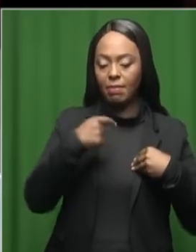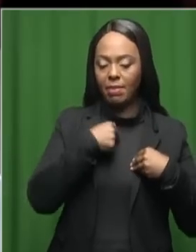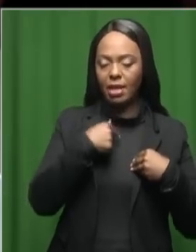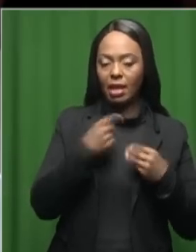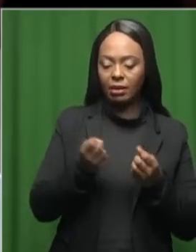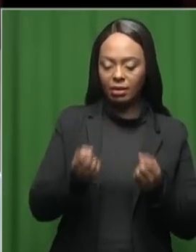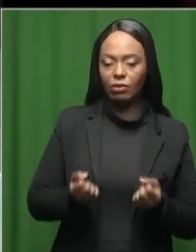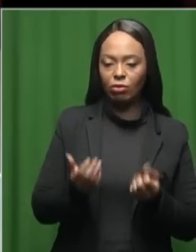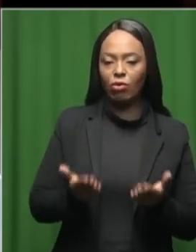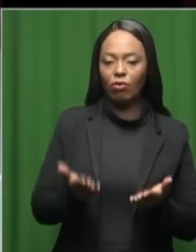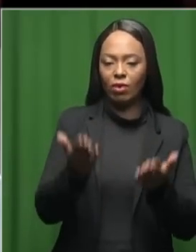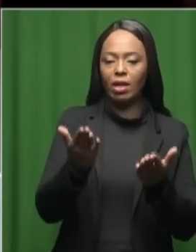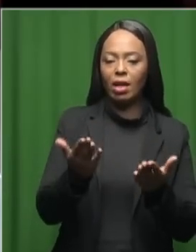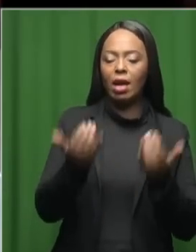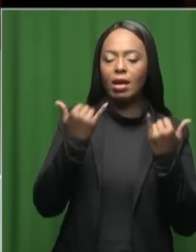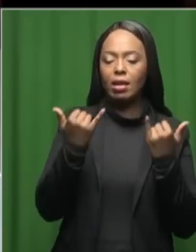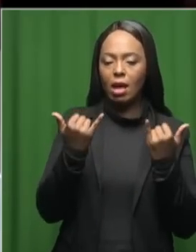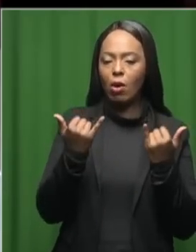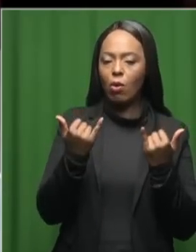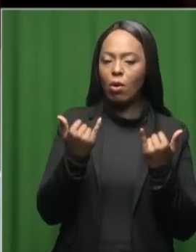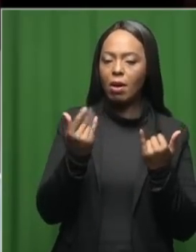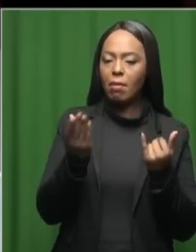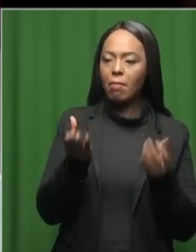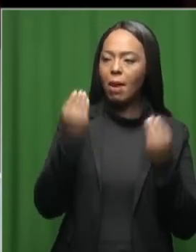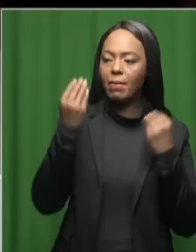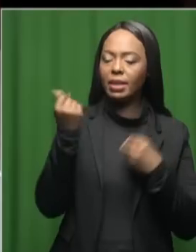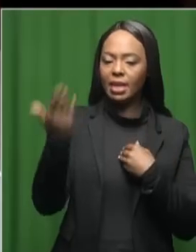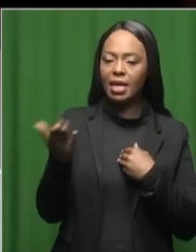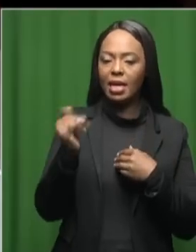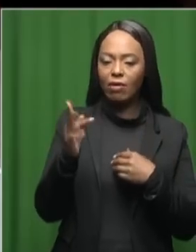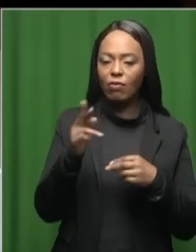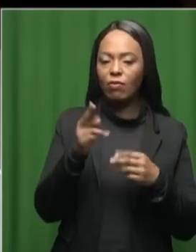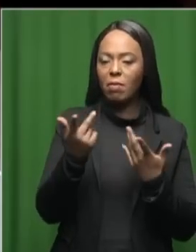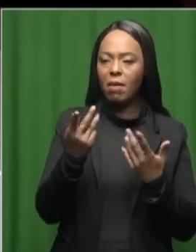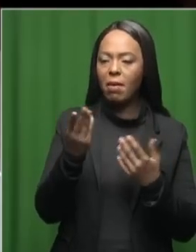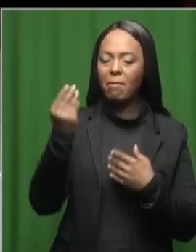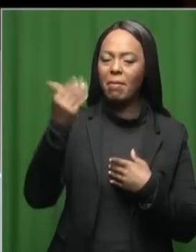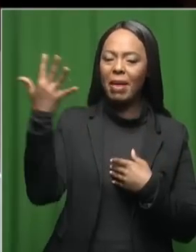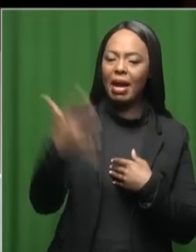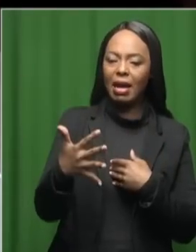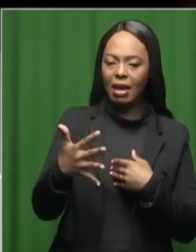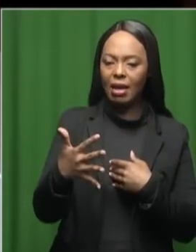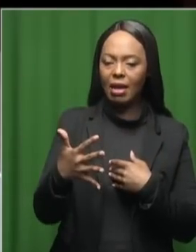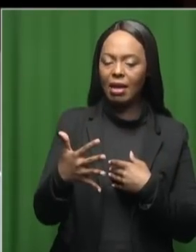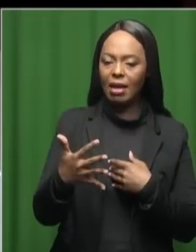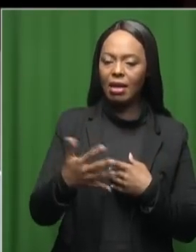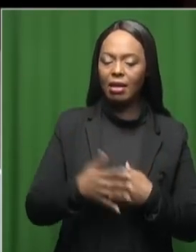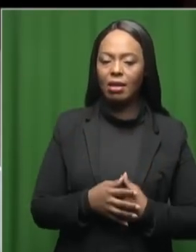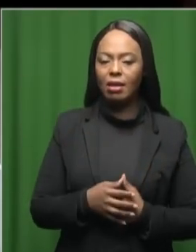but surely I don't get that tender if it is a ridiculous amount like we're seeing here.